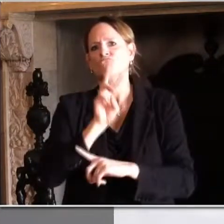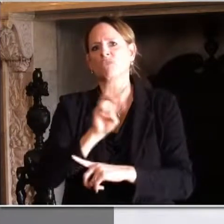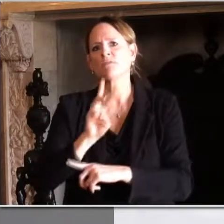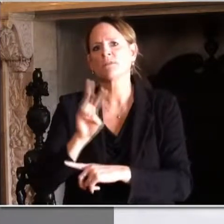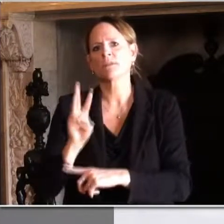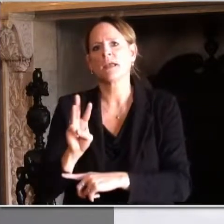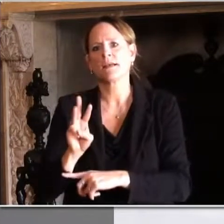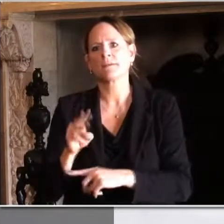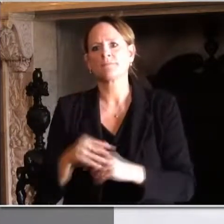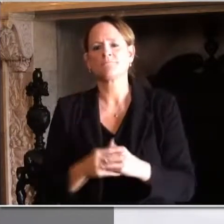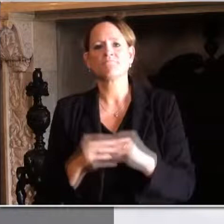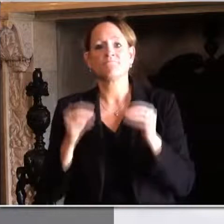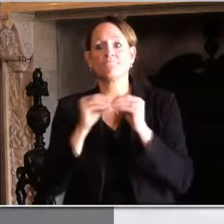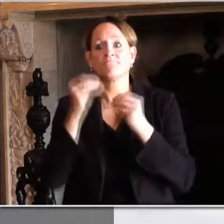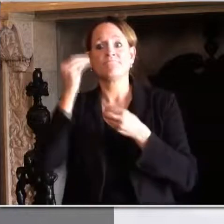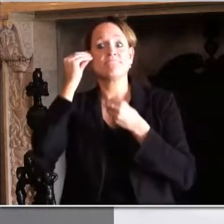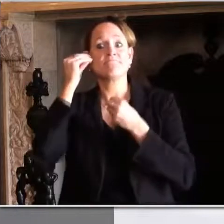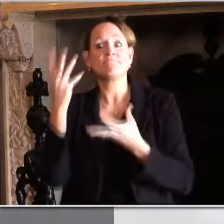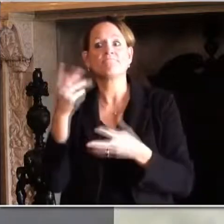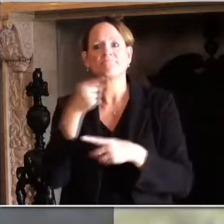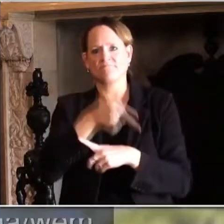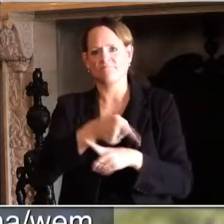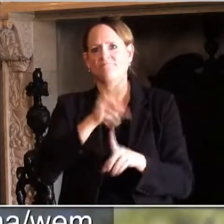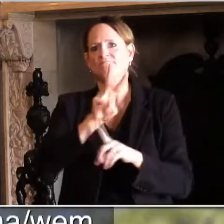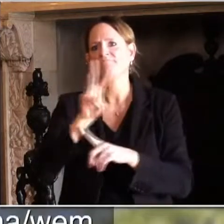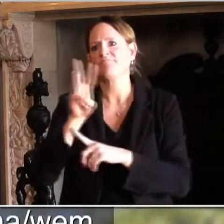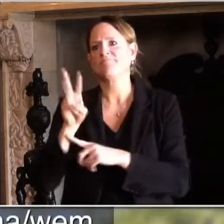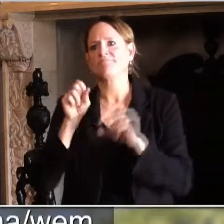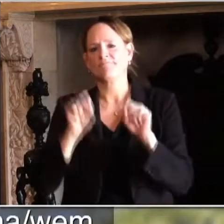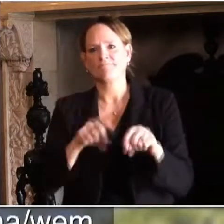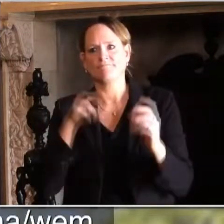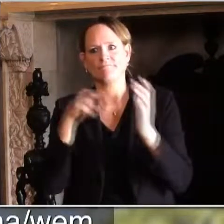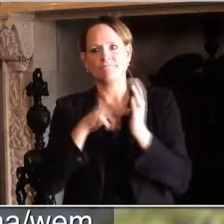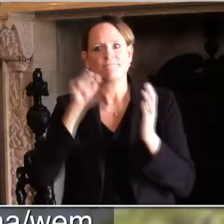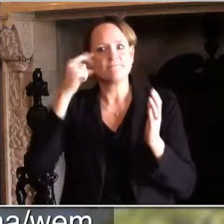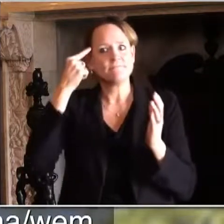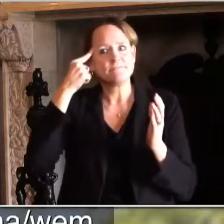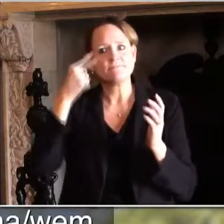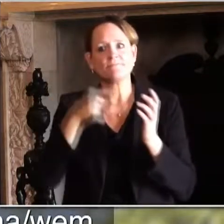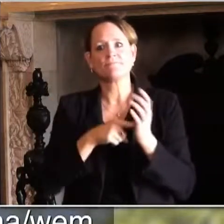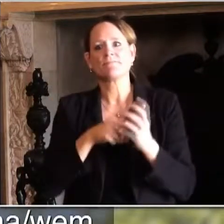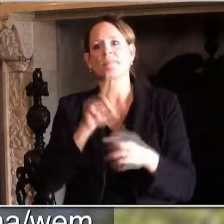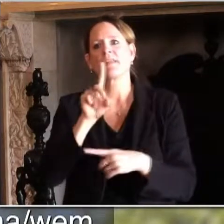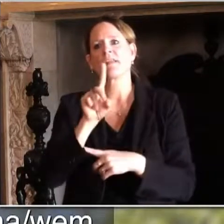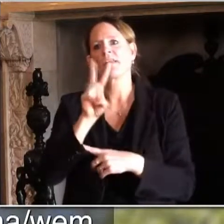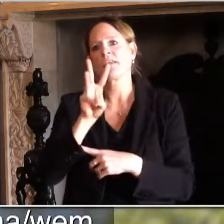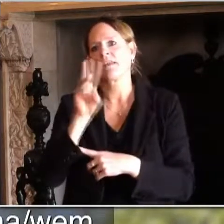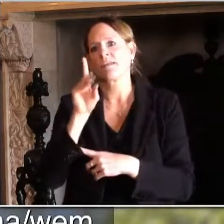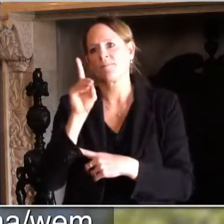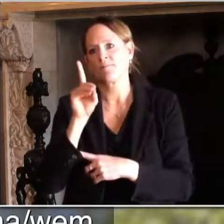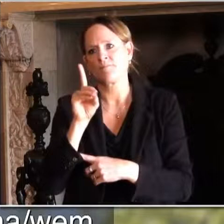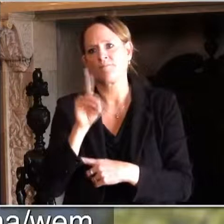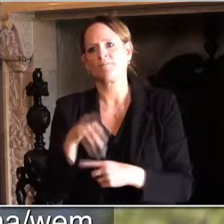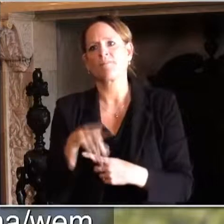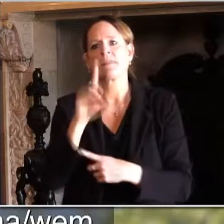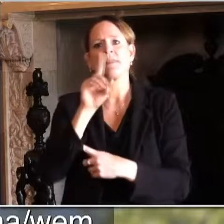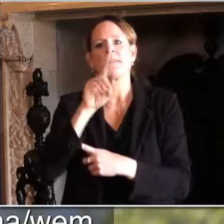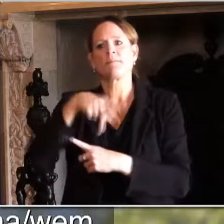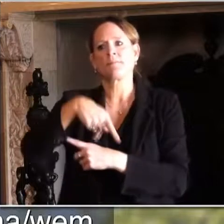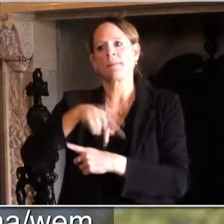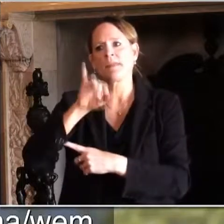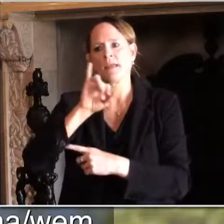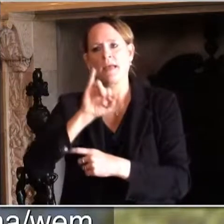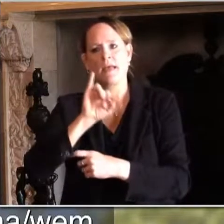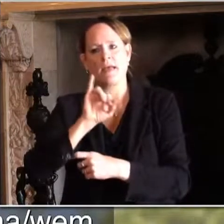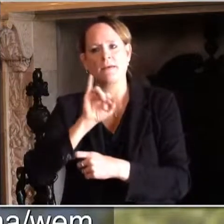Additional information can be found on the websites of the Governor, the Department of Workforce Development, the Department of Public Instruction, and the Department of Children